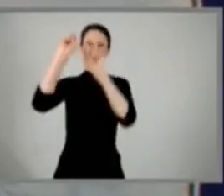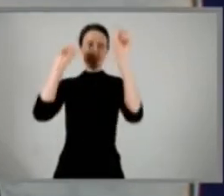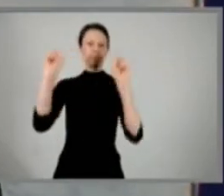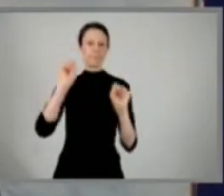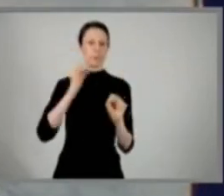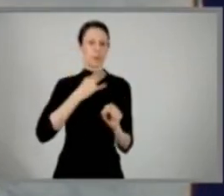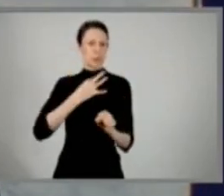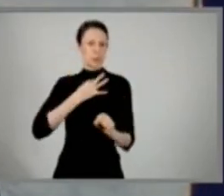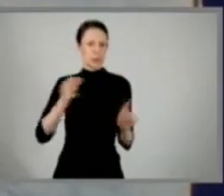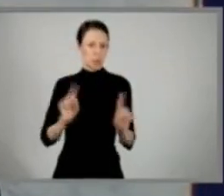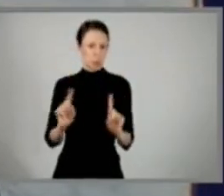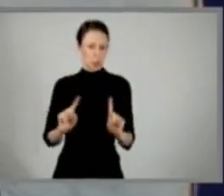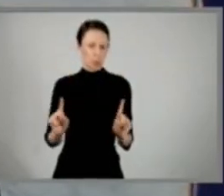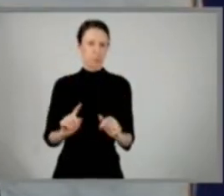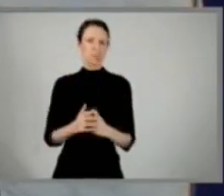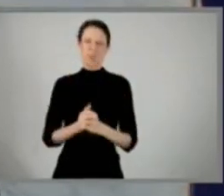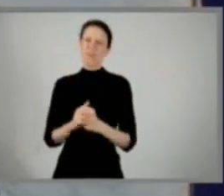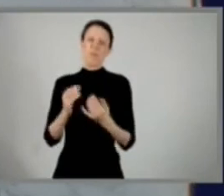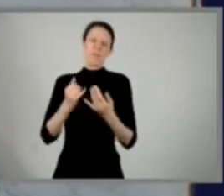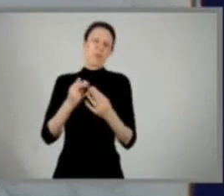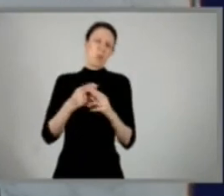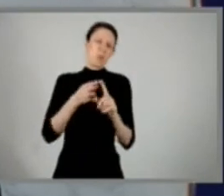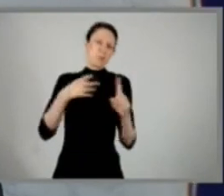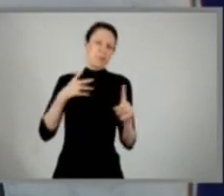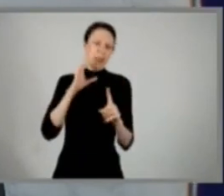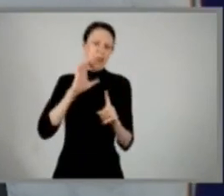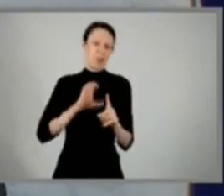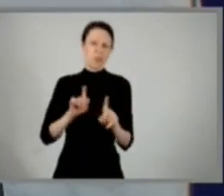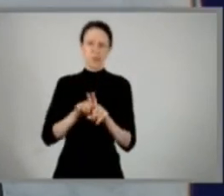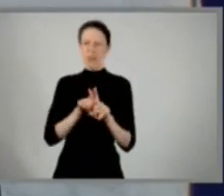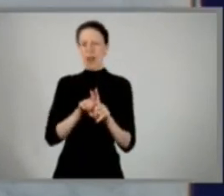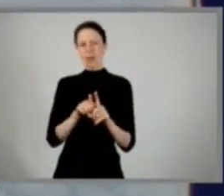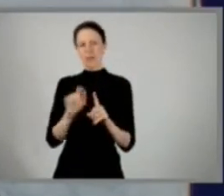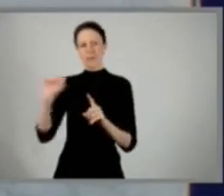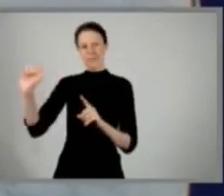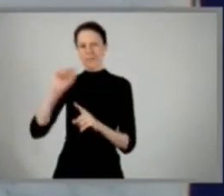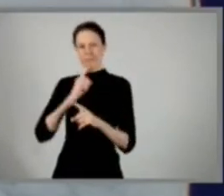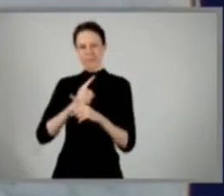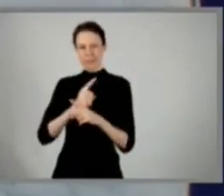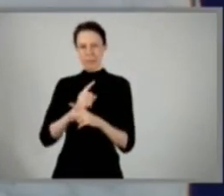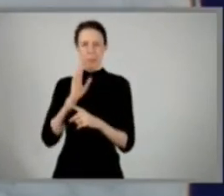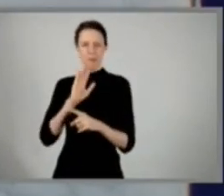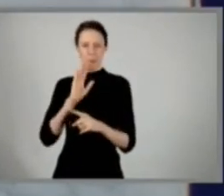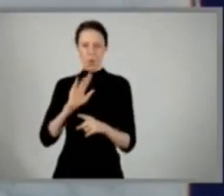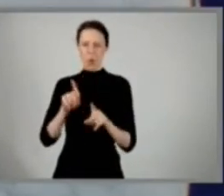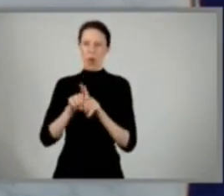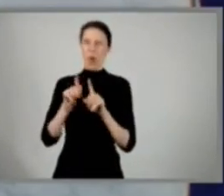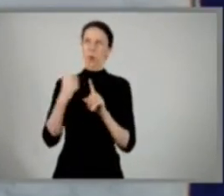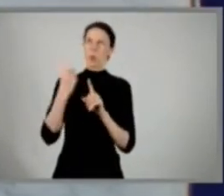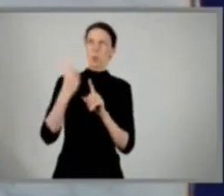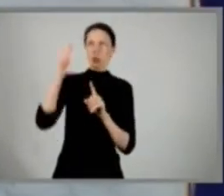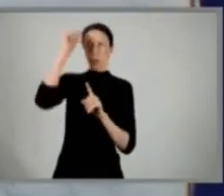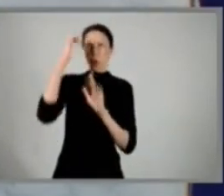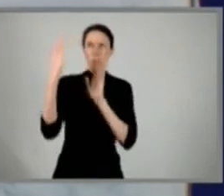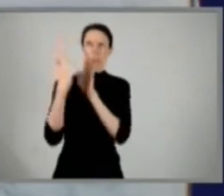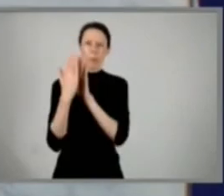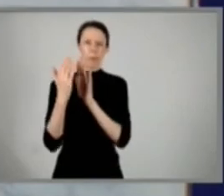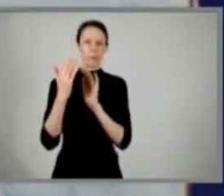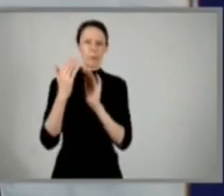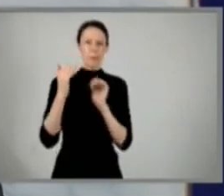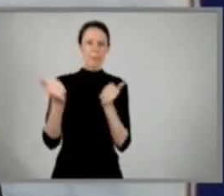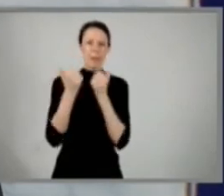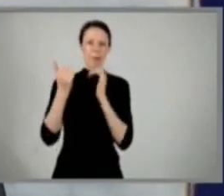the ones that have been mentioned are the ones that are of interest. So it's those ones we have close ties with, a couple of which the PM is